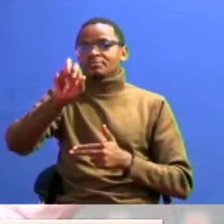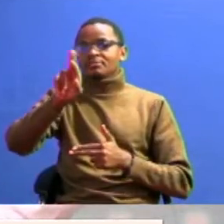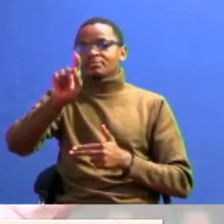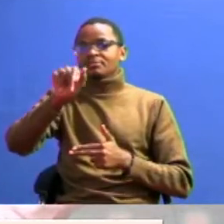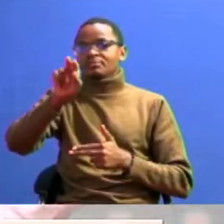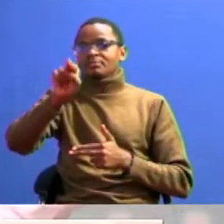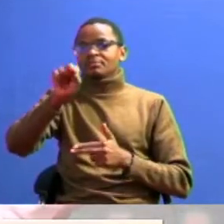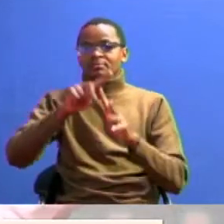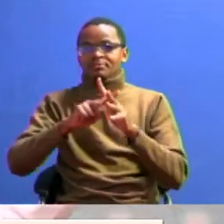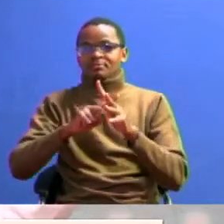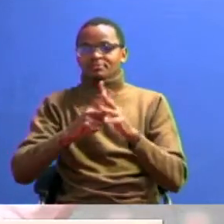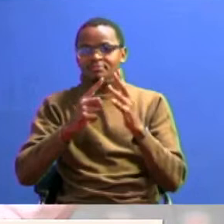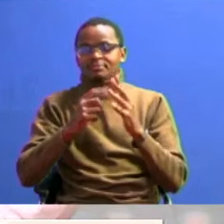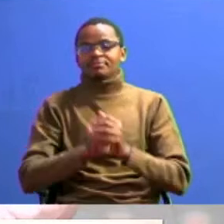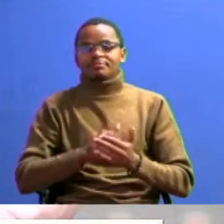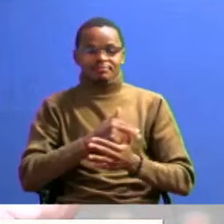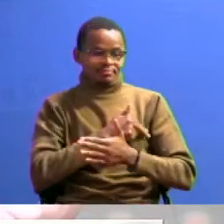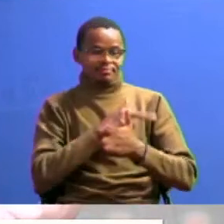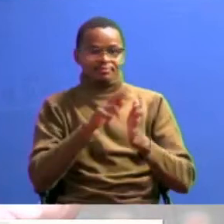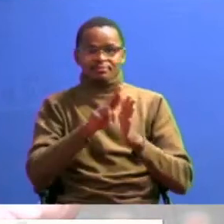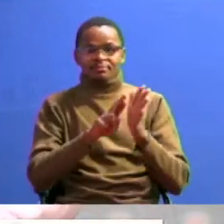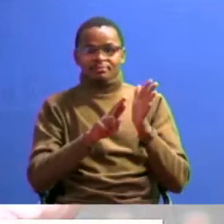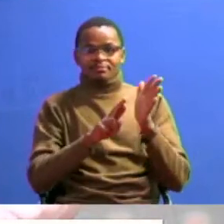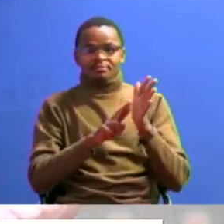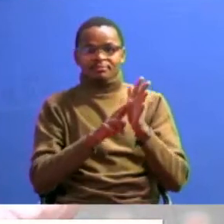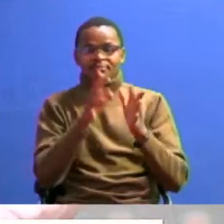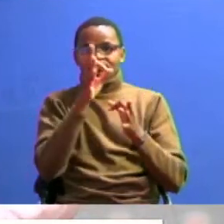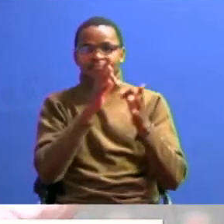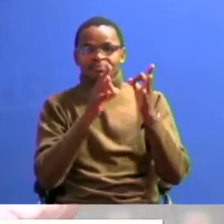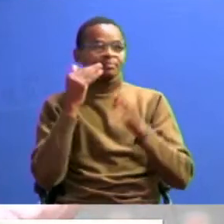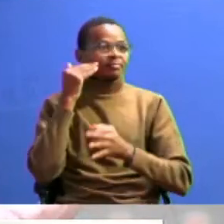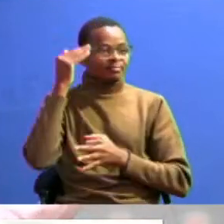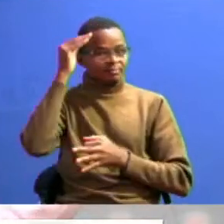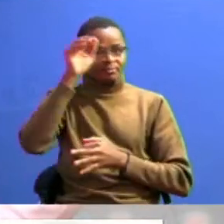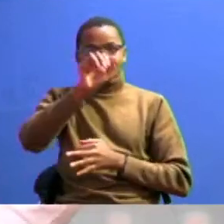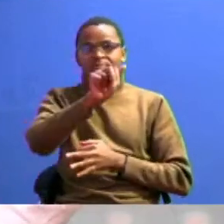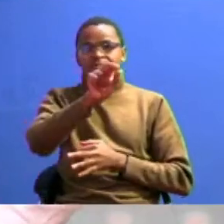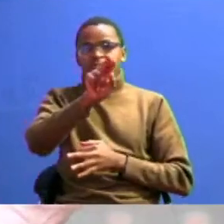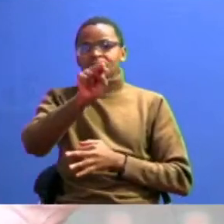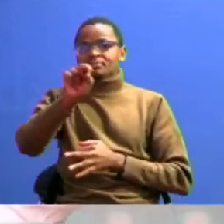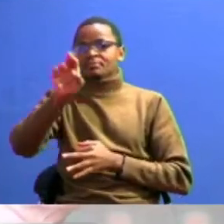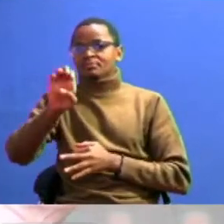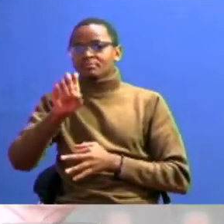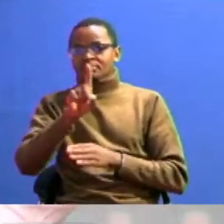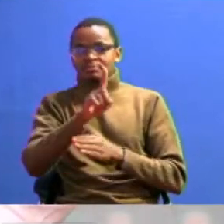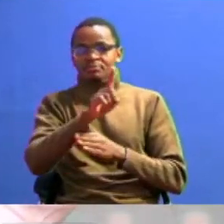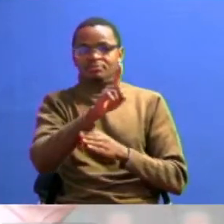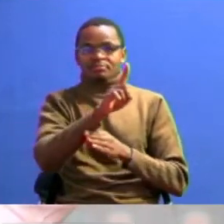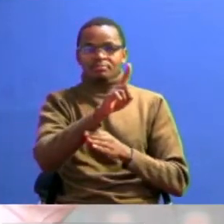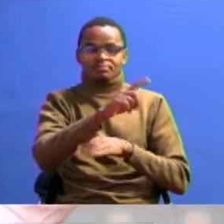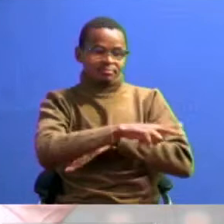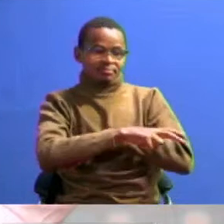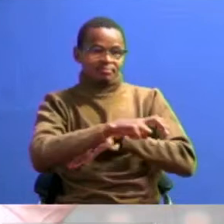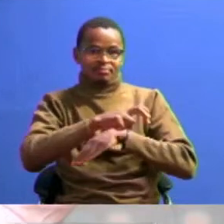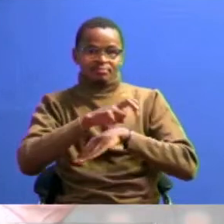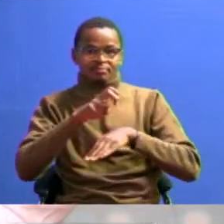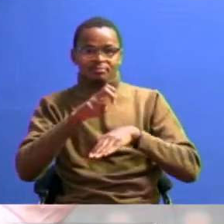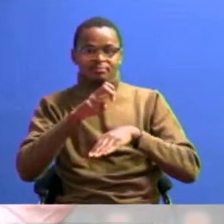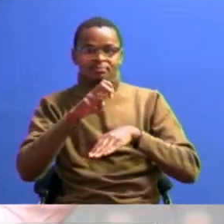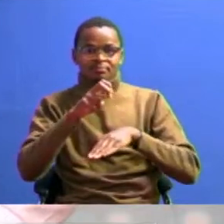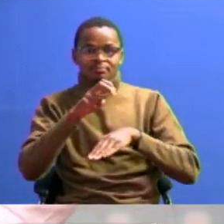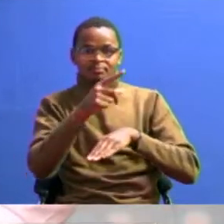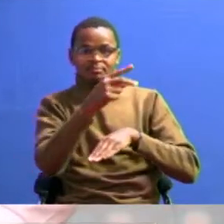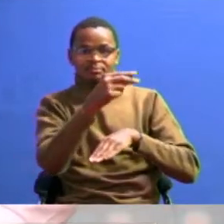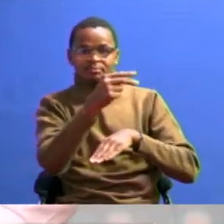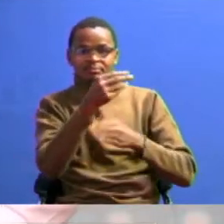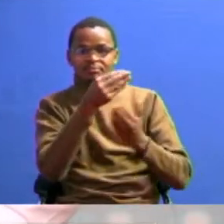get started. Chief Registrar of the Judiciary, Ann Amadi, has been accused of a fraudulent move to corner